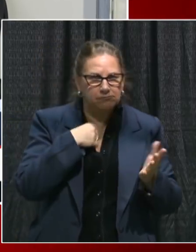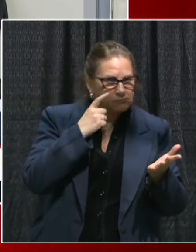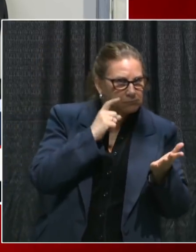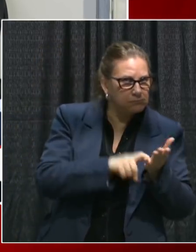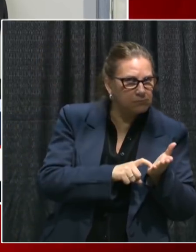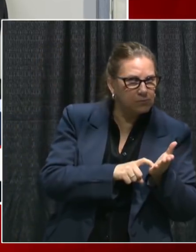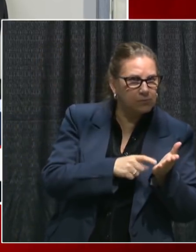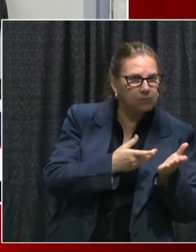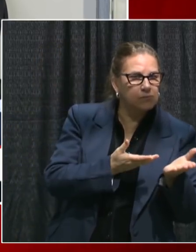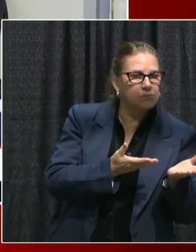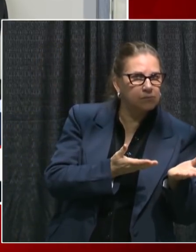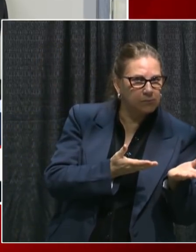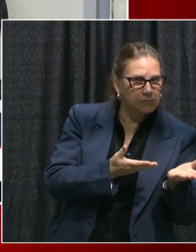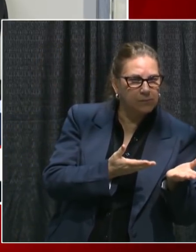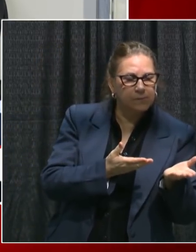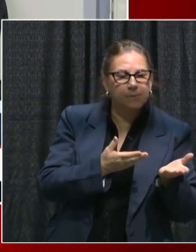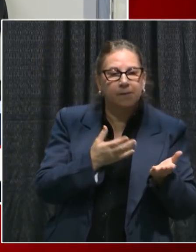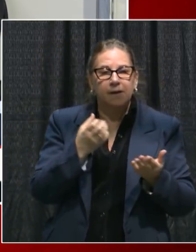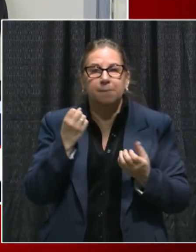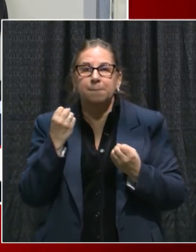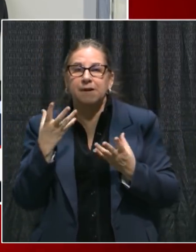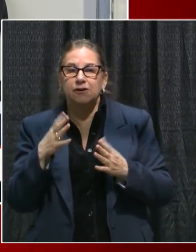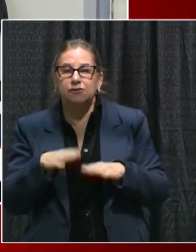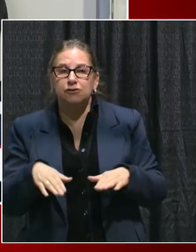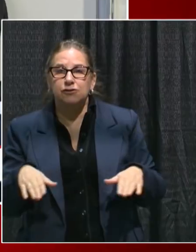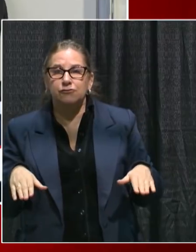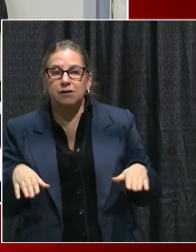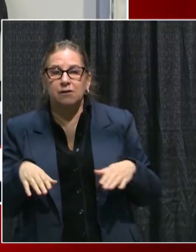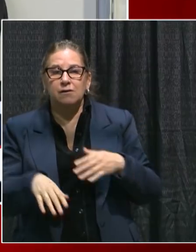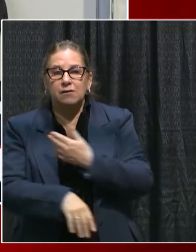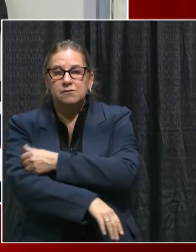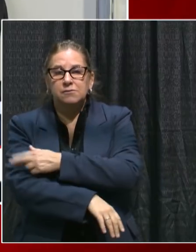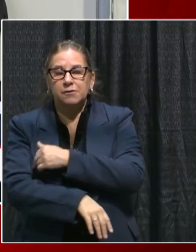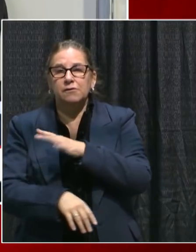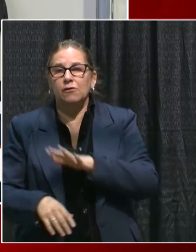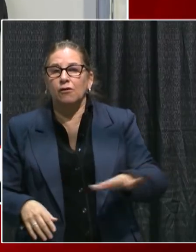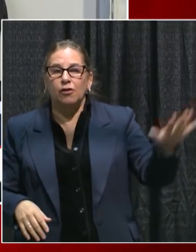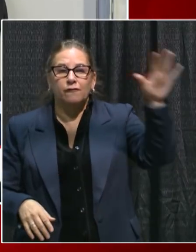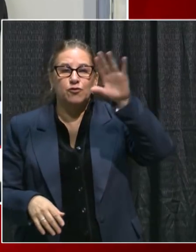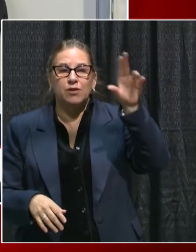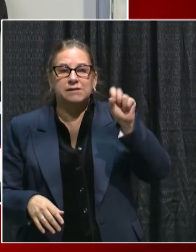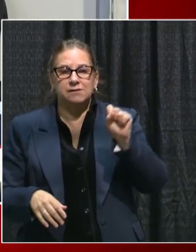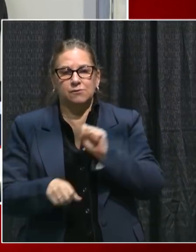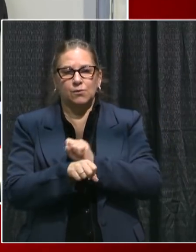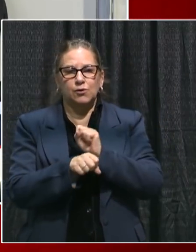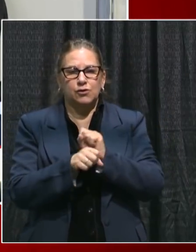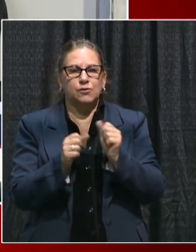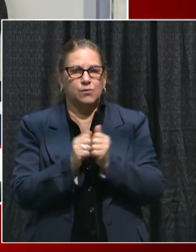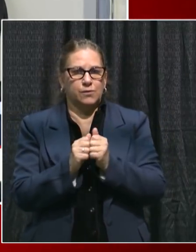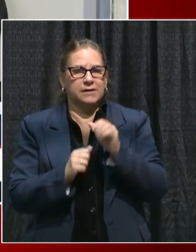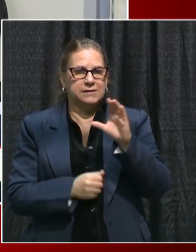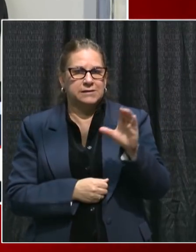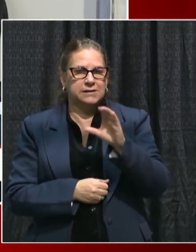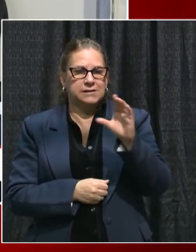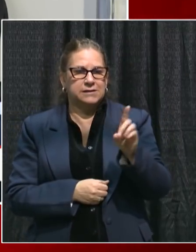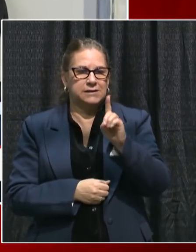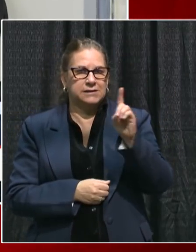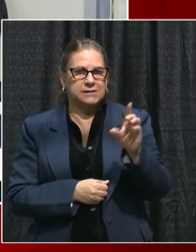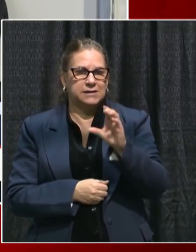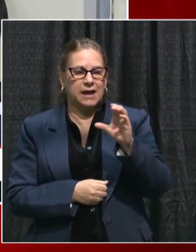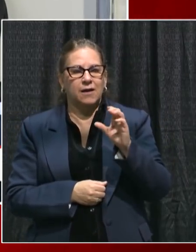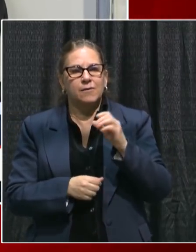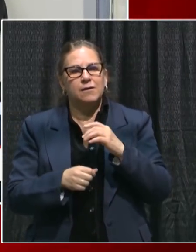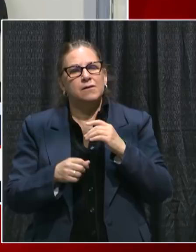the pediatric hospital providers across the nation are working with the CDC to make sure that we have the best description of